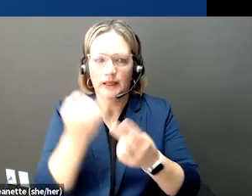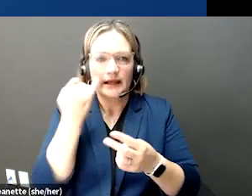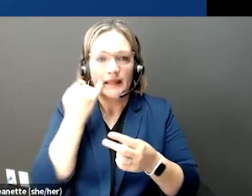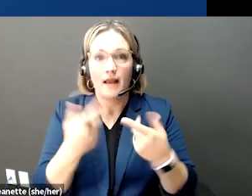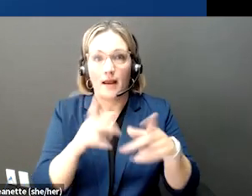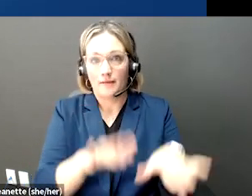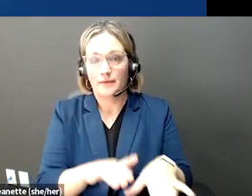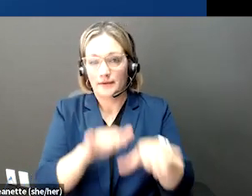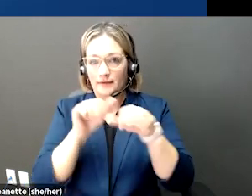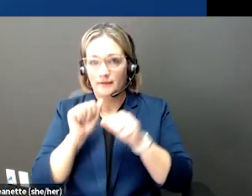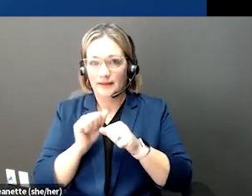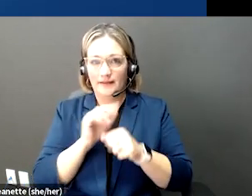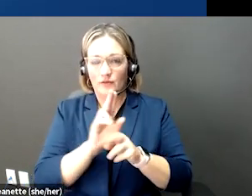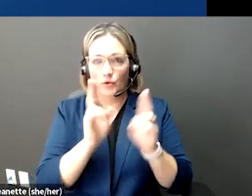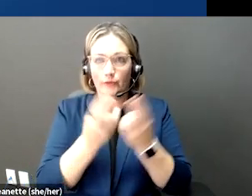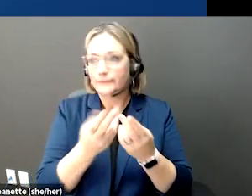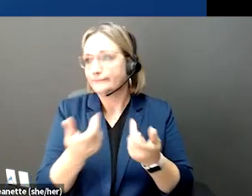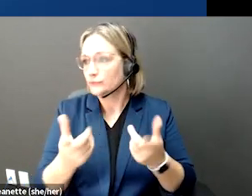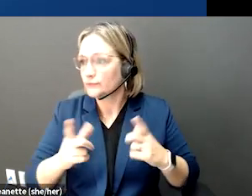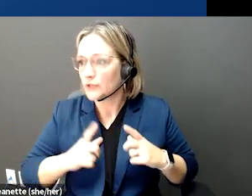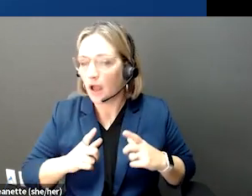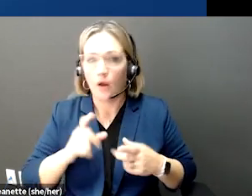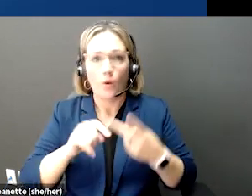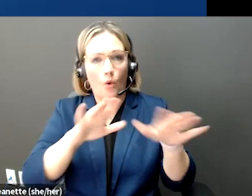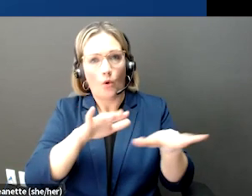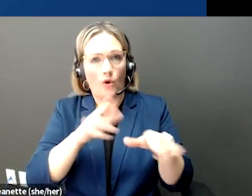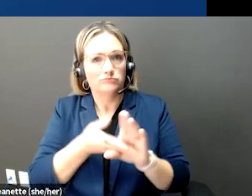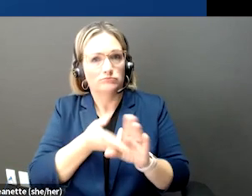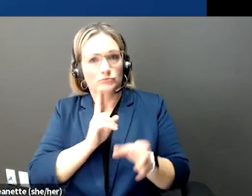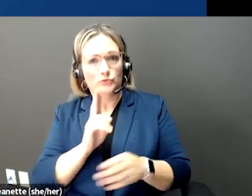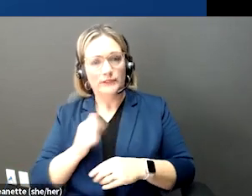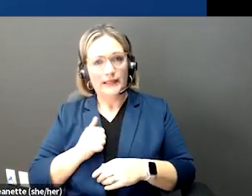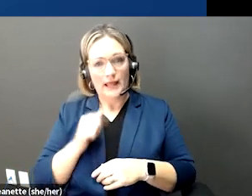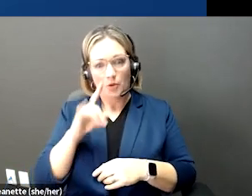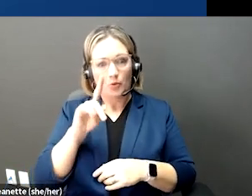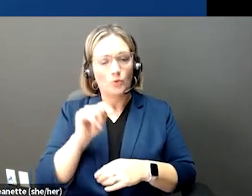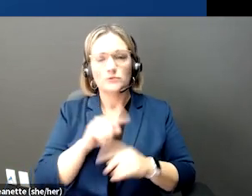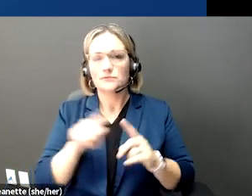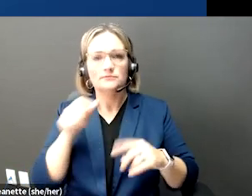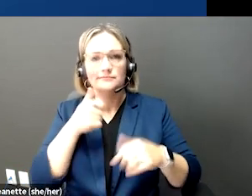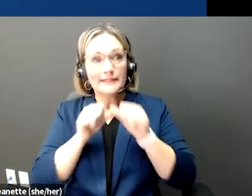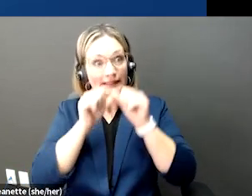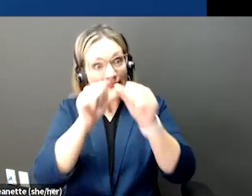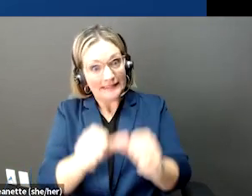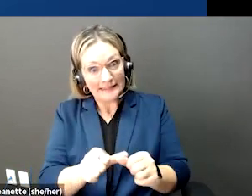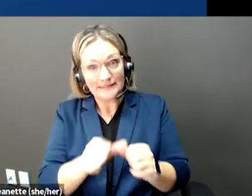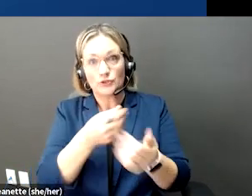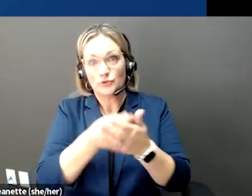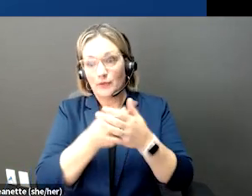EPSAC bargaining unit, retire, or otherwise leave Canada Post, they will no longer be eligible for the